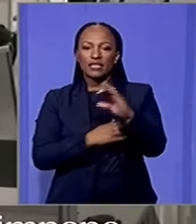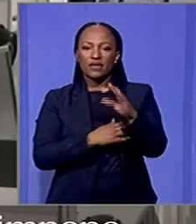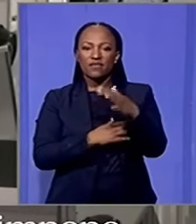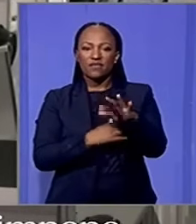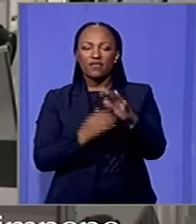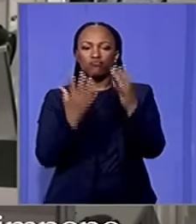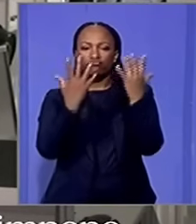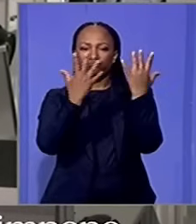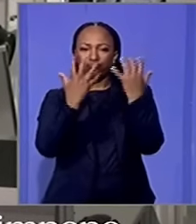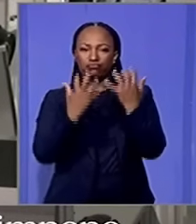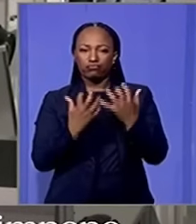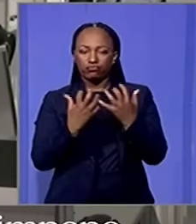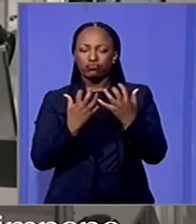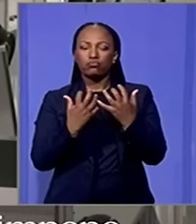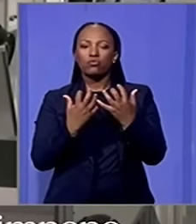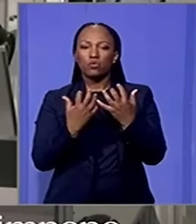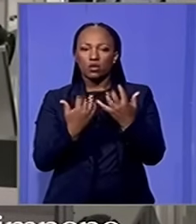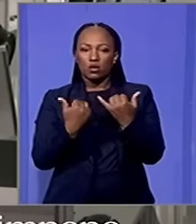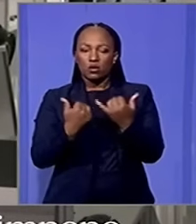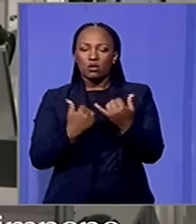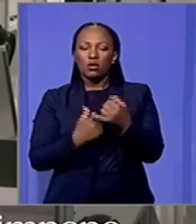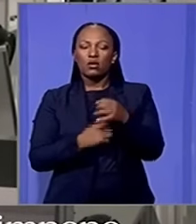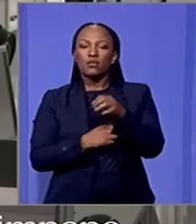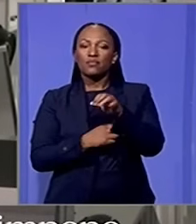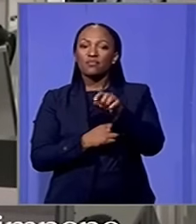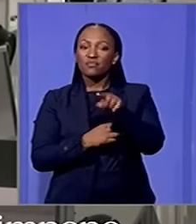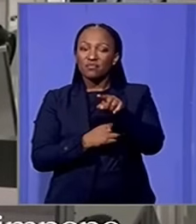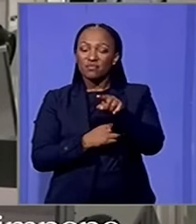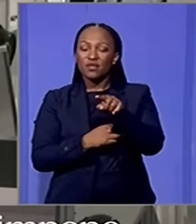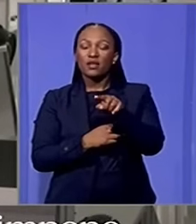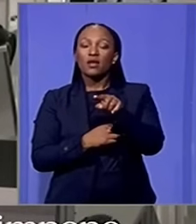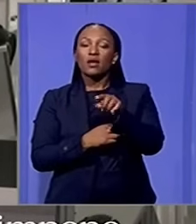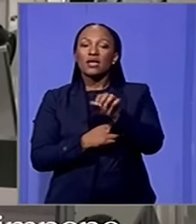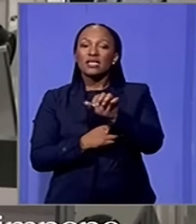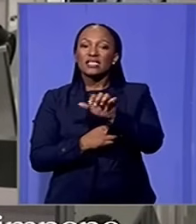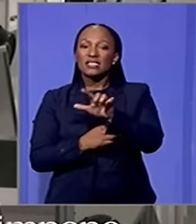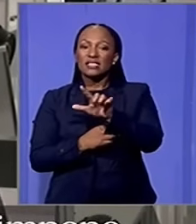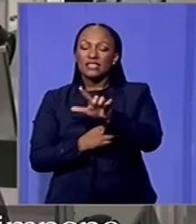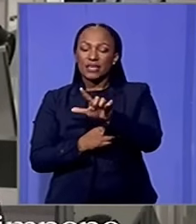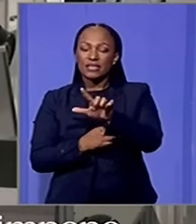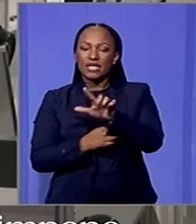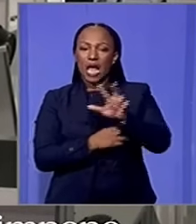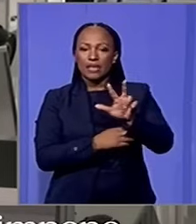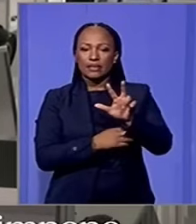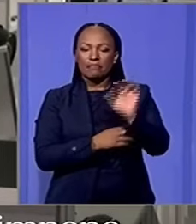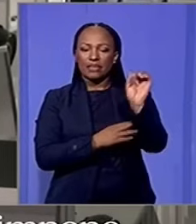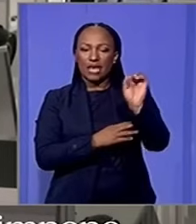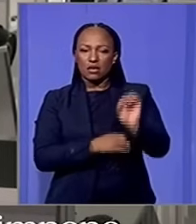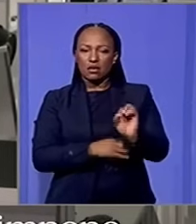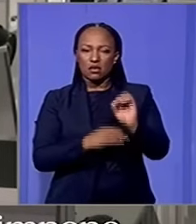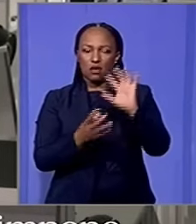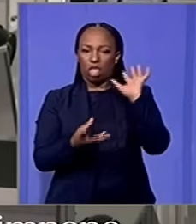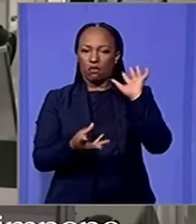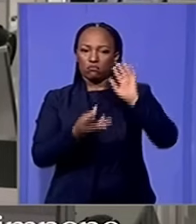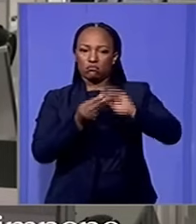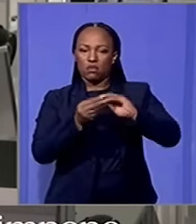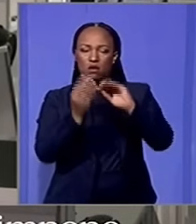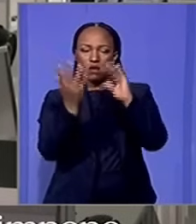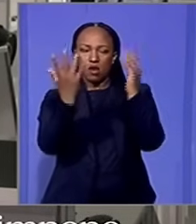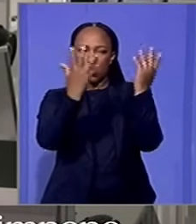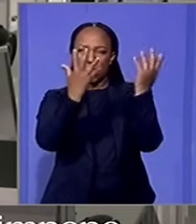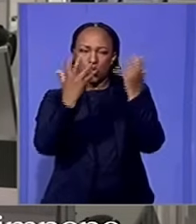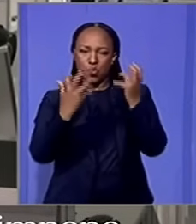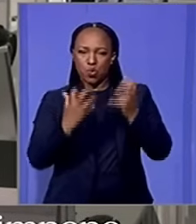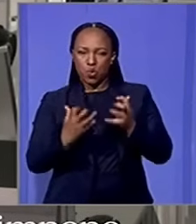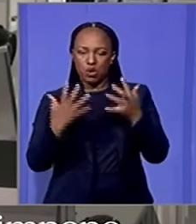tse di ka dira diperesente di le 78 mme fa re lebile magato kgotsa tiragatso ya makoko